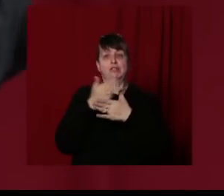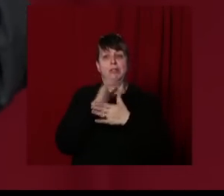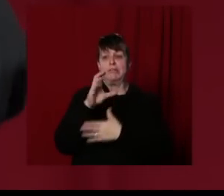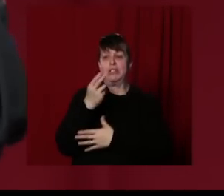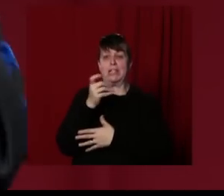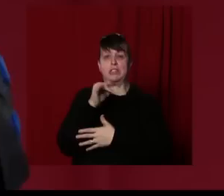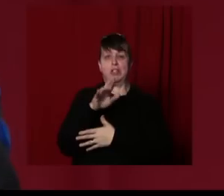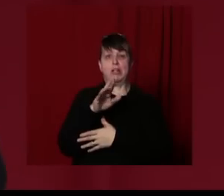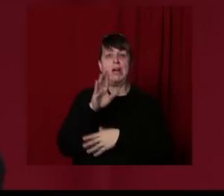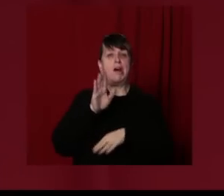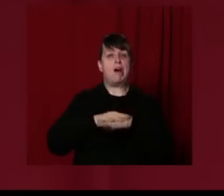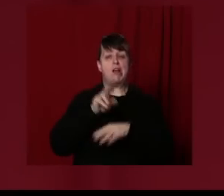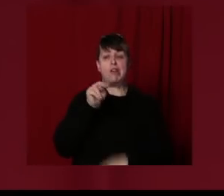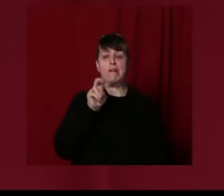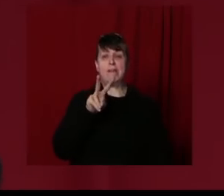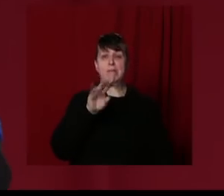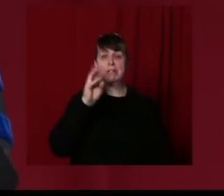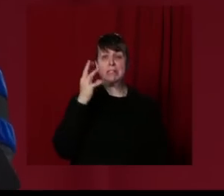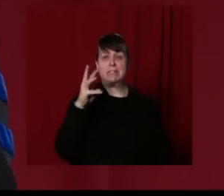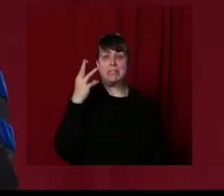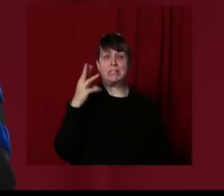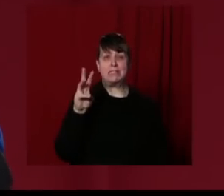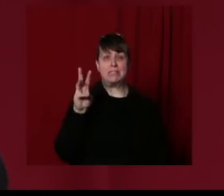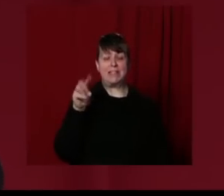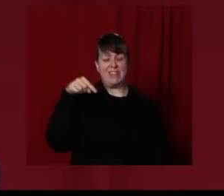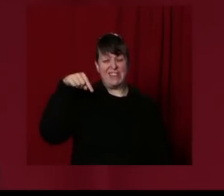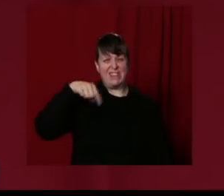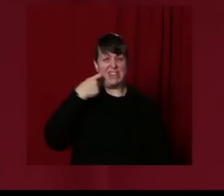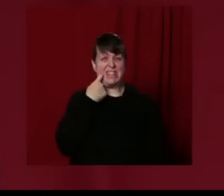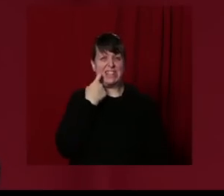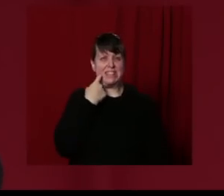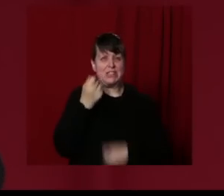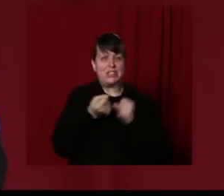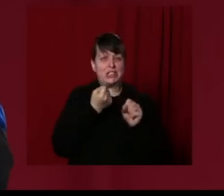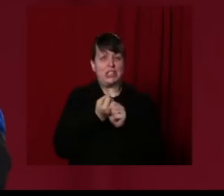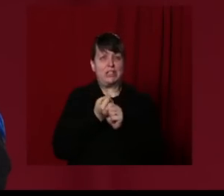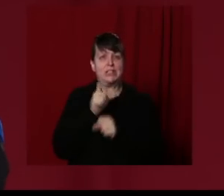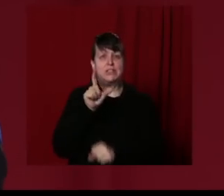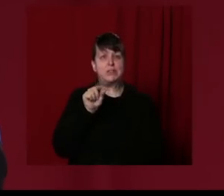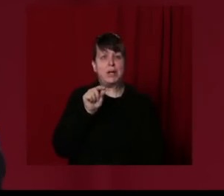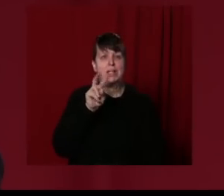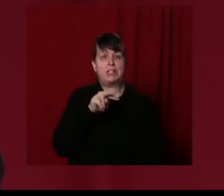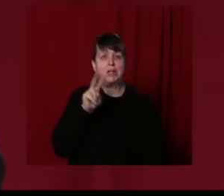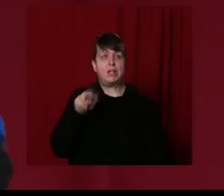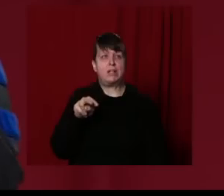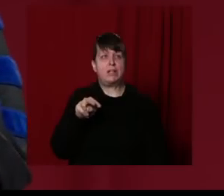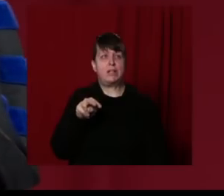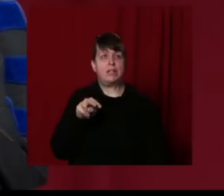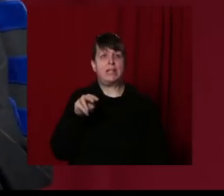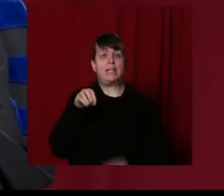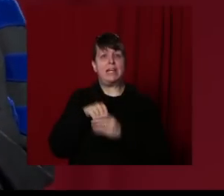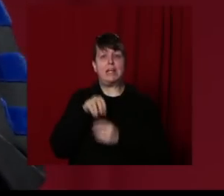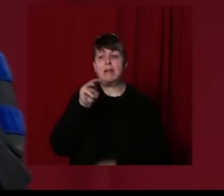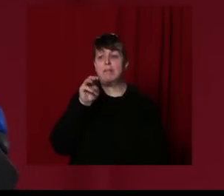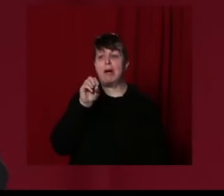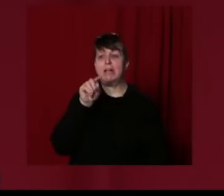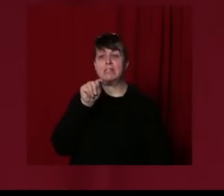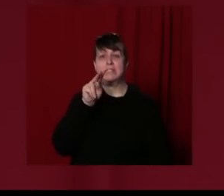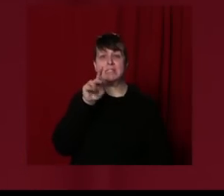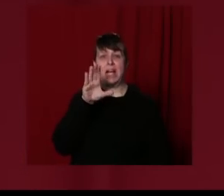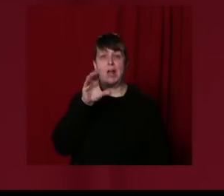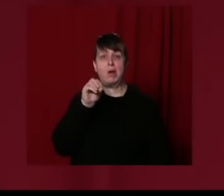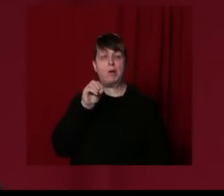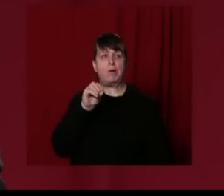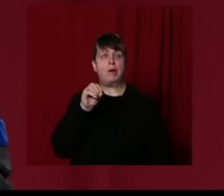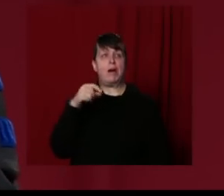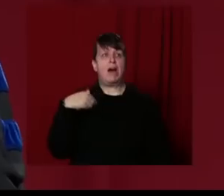on November 16th, this year, 2022, in Monticello,